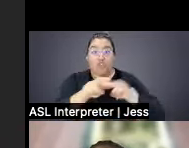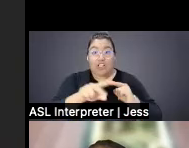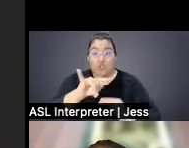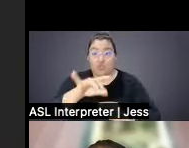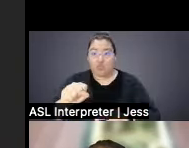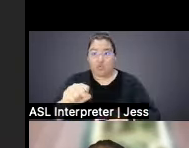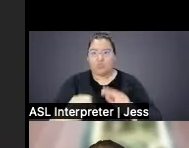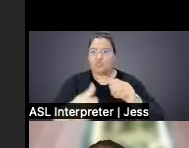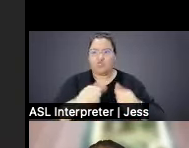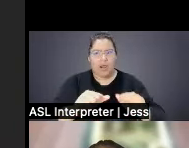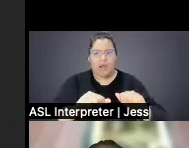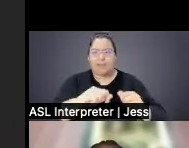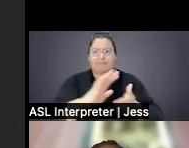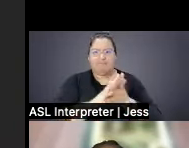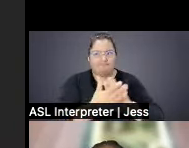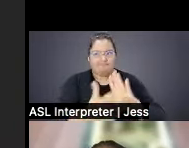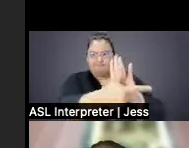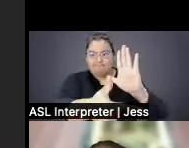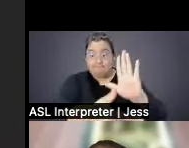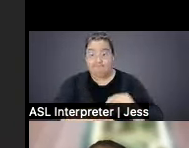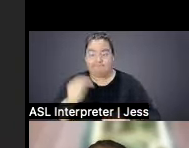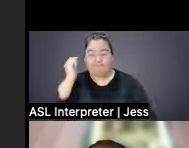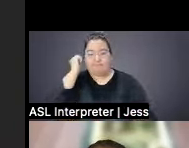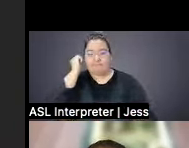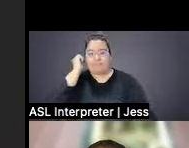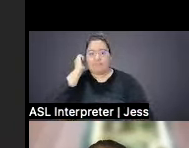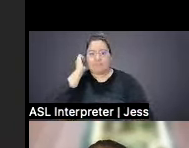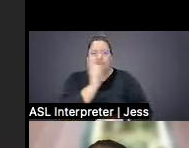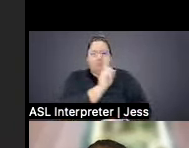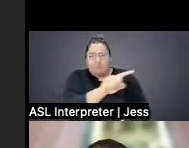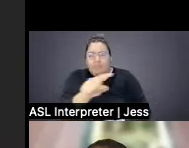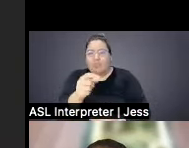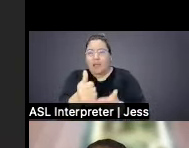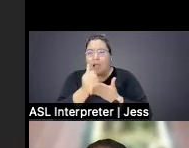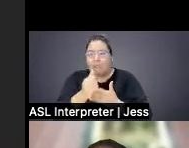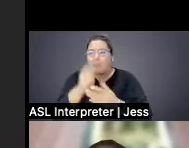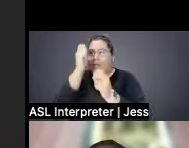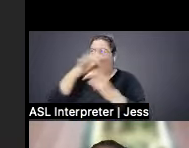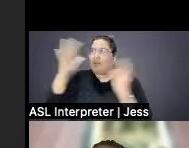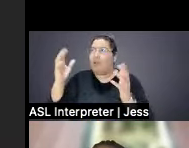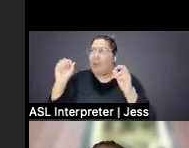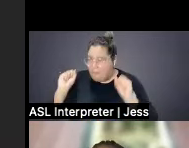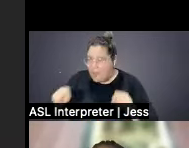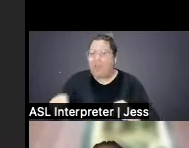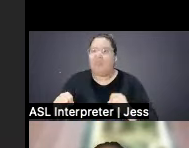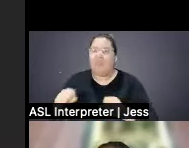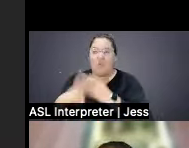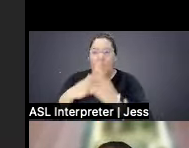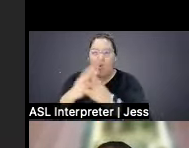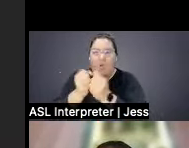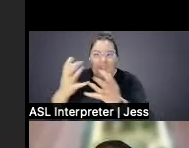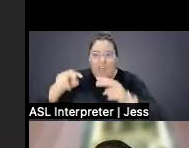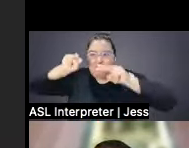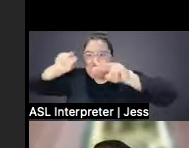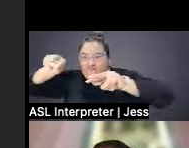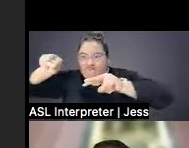that are reminding us every day that a world without policing and surveillance is possible. Therefore, we believe that in order for